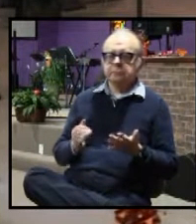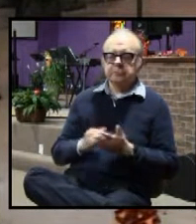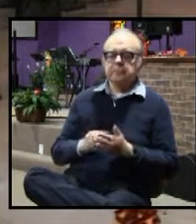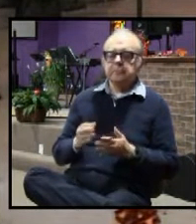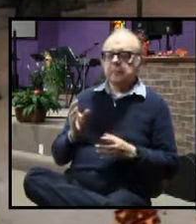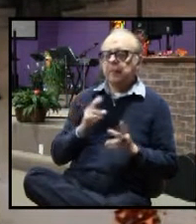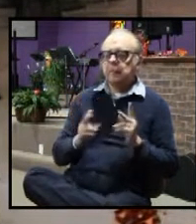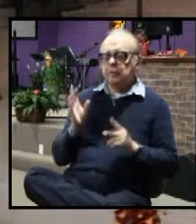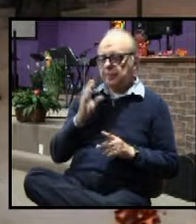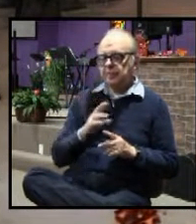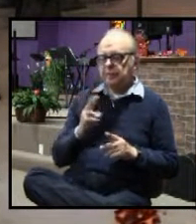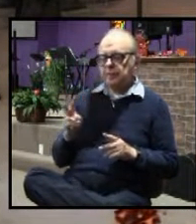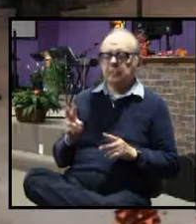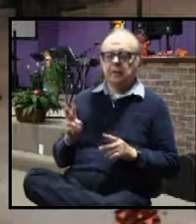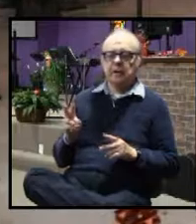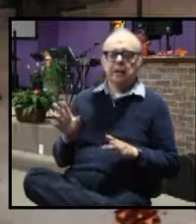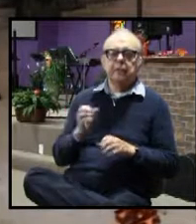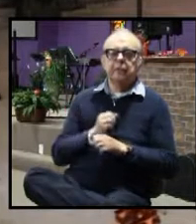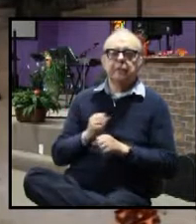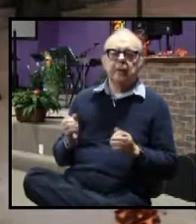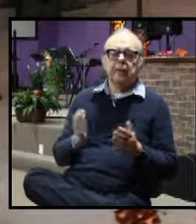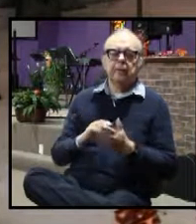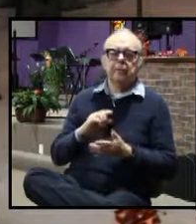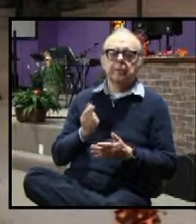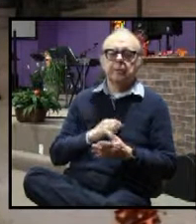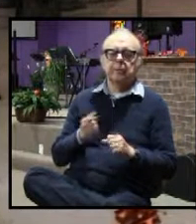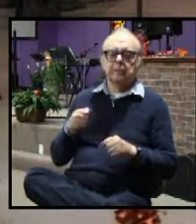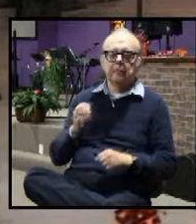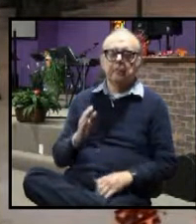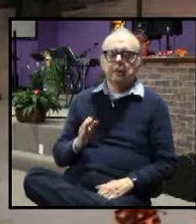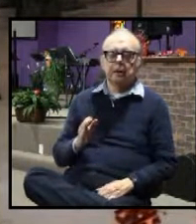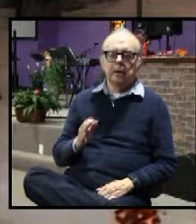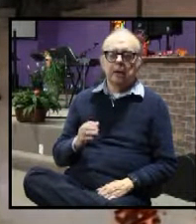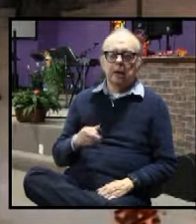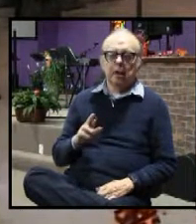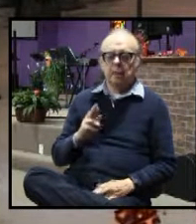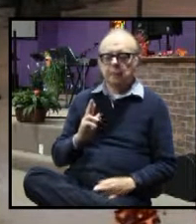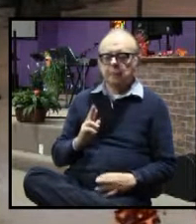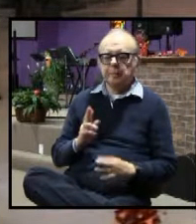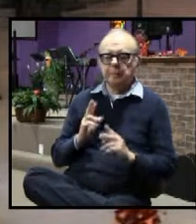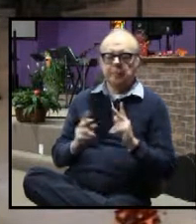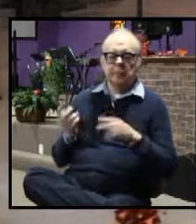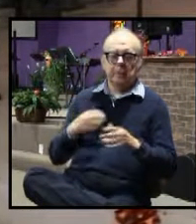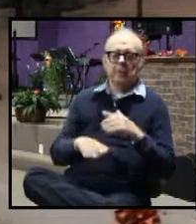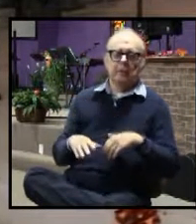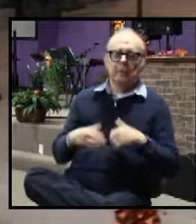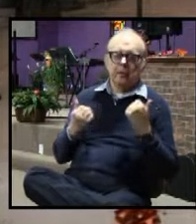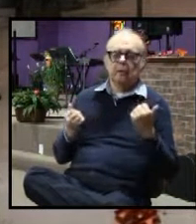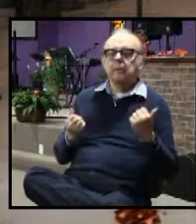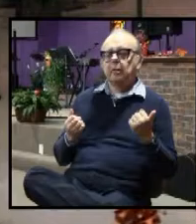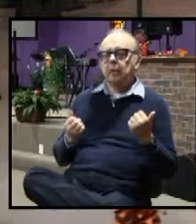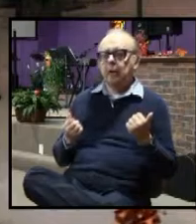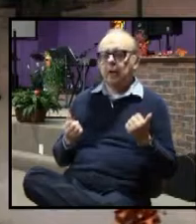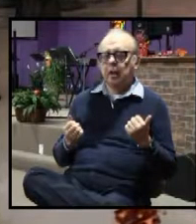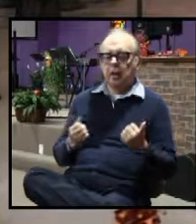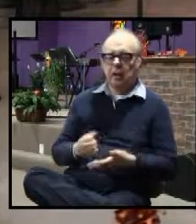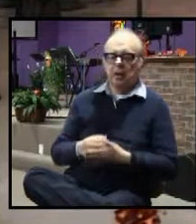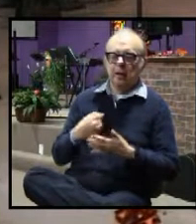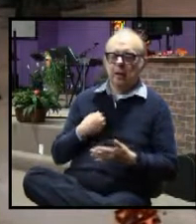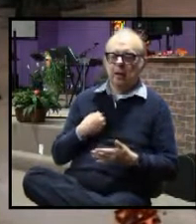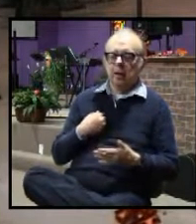Maybe that they will see that they can be saved by the grace of God. But as a result of praying for those types of people to come into my life, I was flooded with those types of